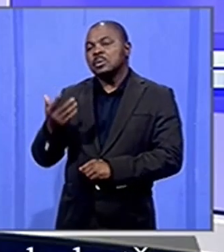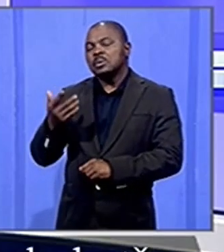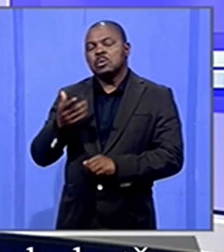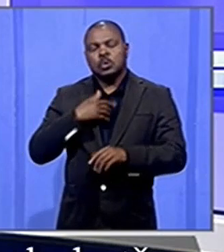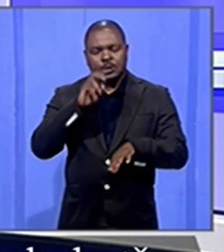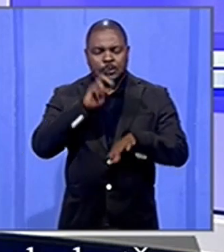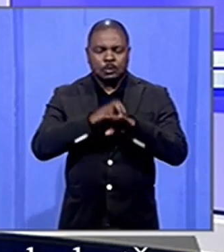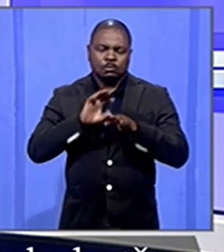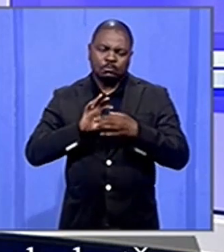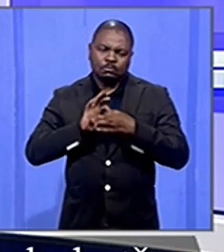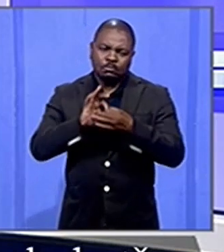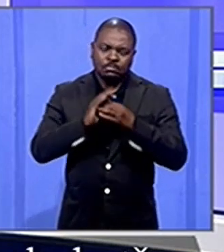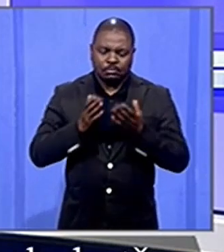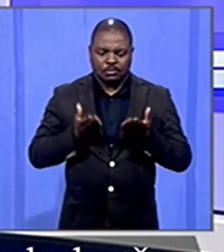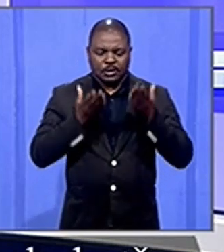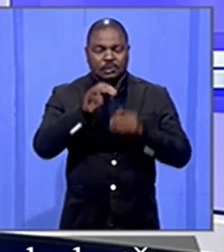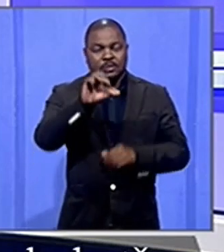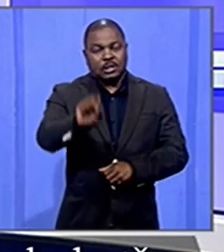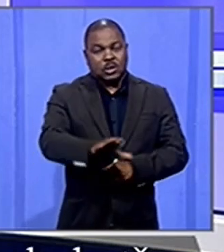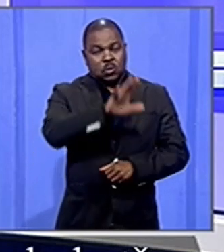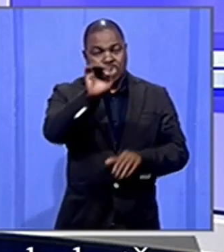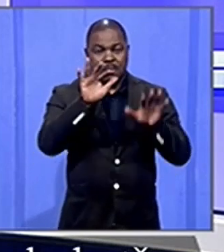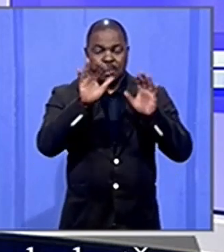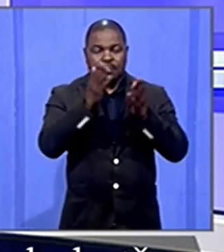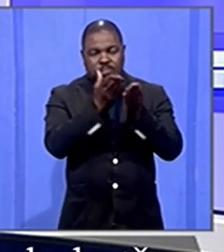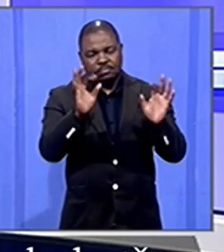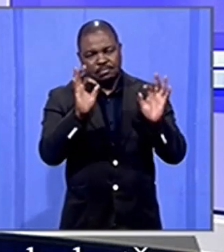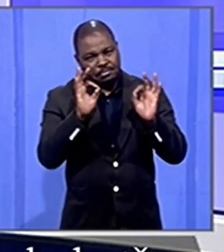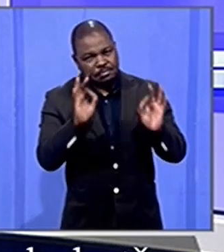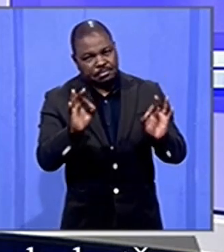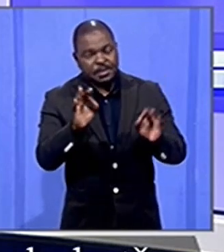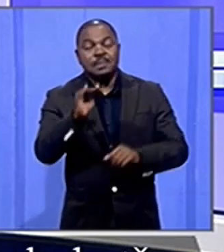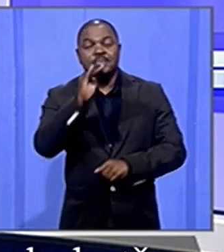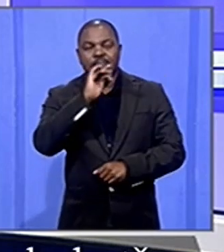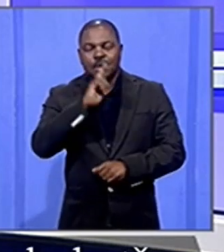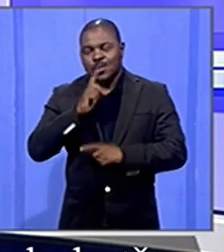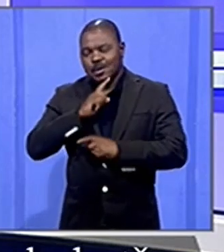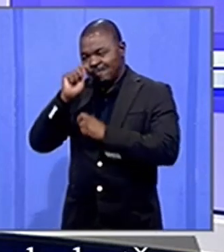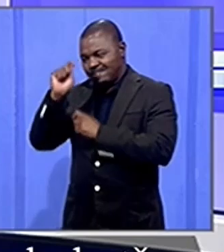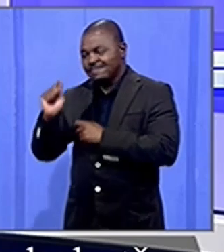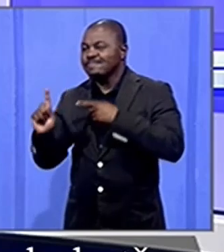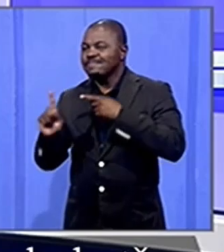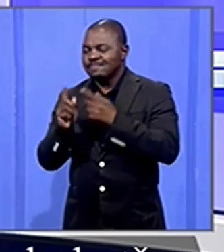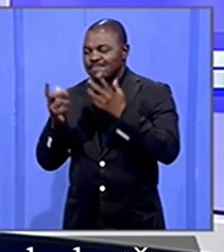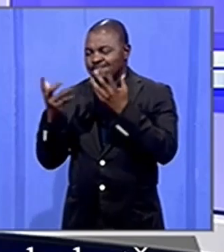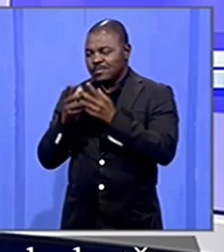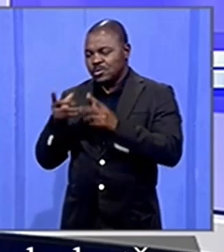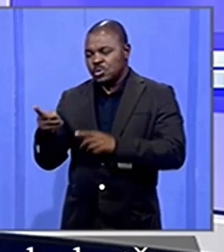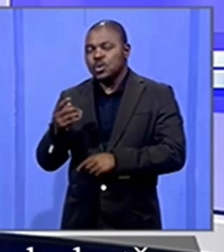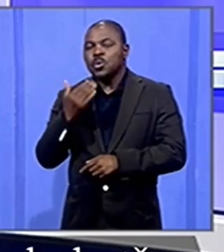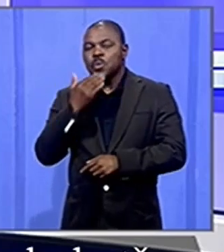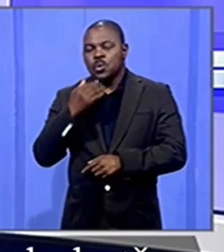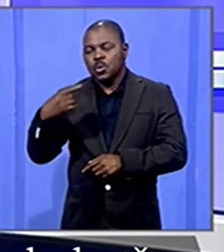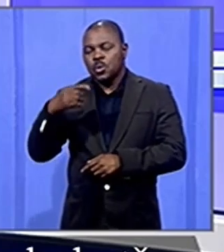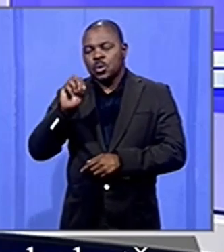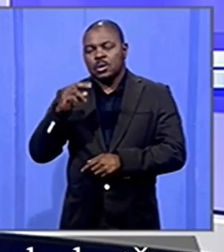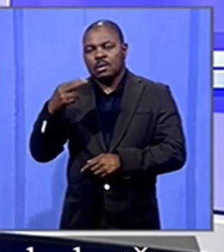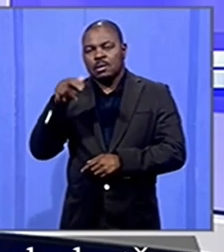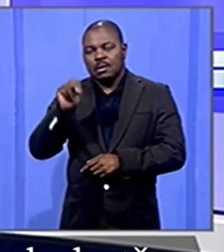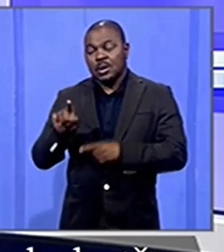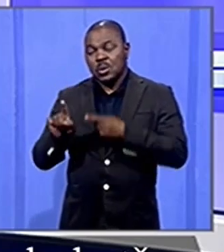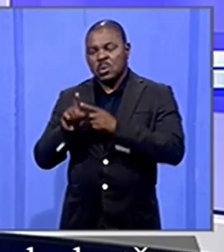hlankela badudi ba Afrika Borwa le naga ya bona gabotse e tla ba tlhompho yeo e swanetšego mohu Pravin Gordhan